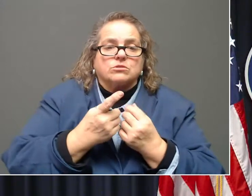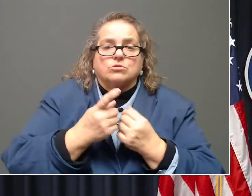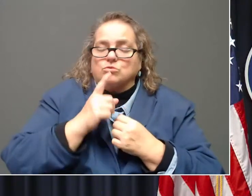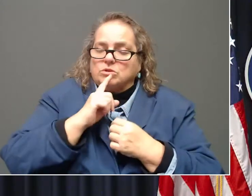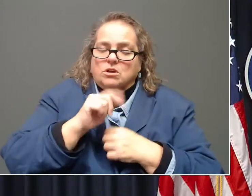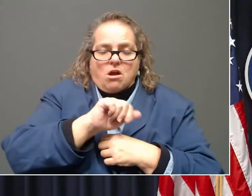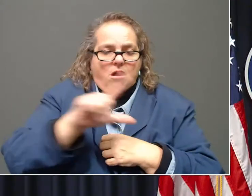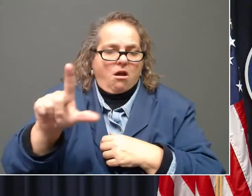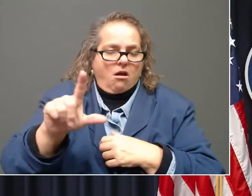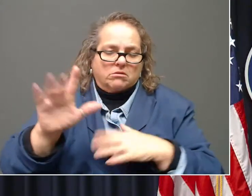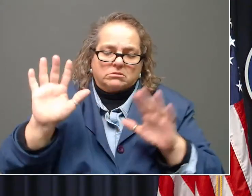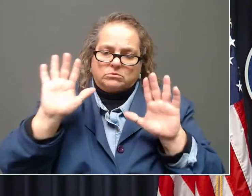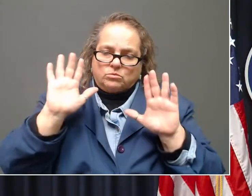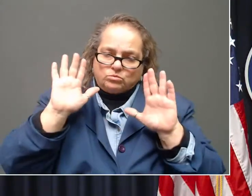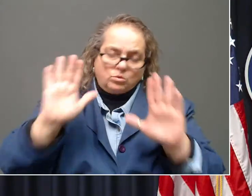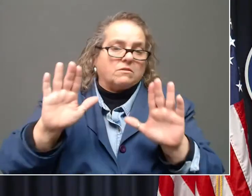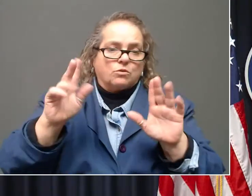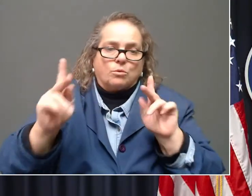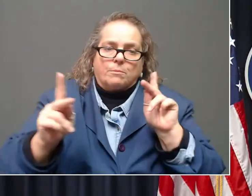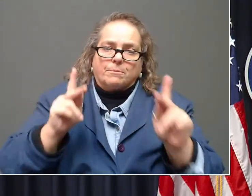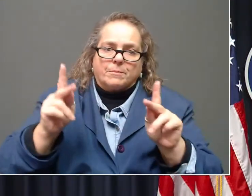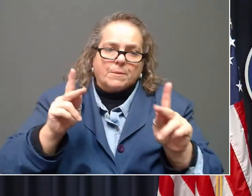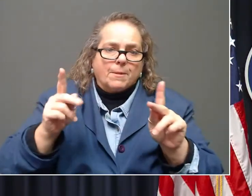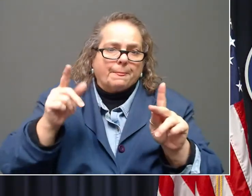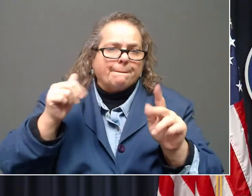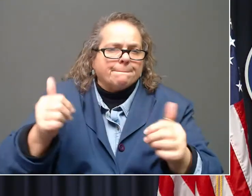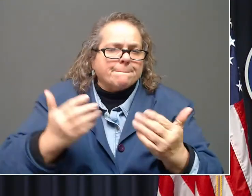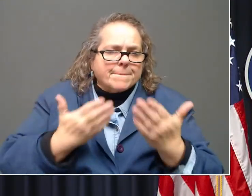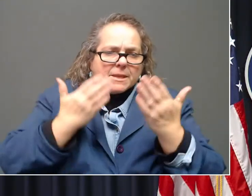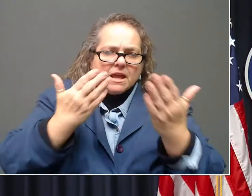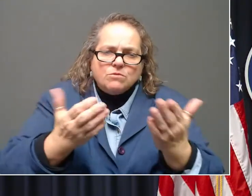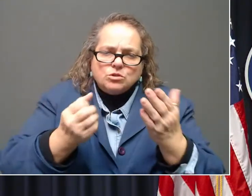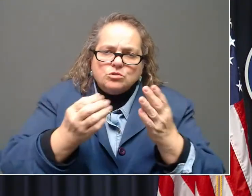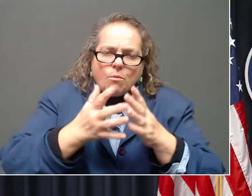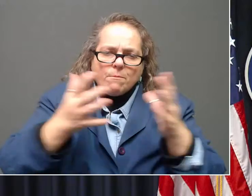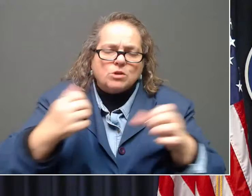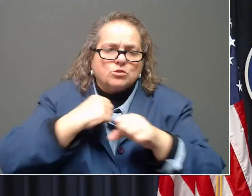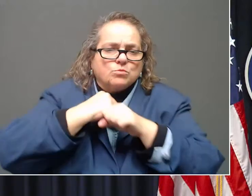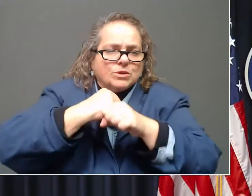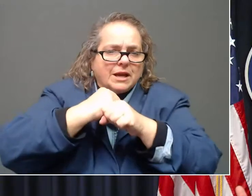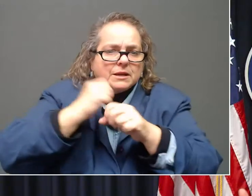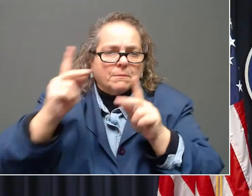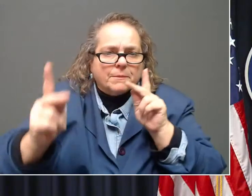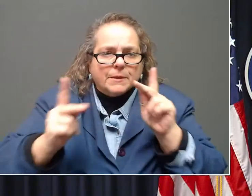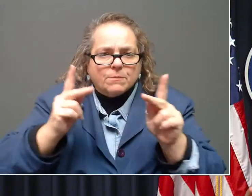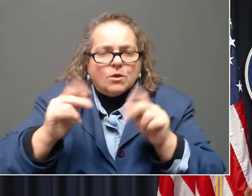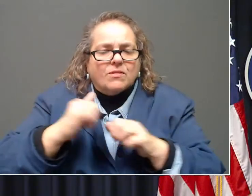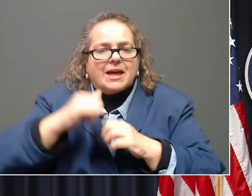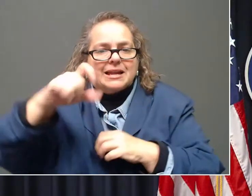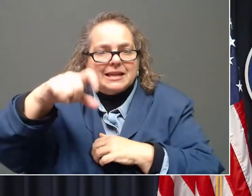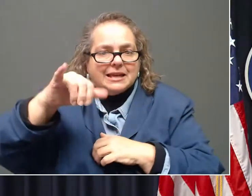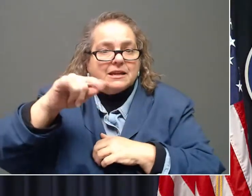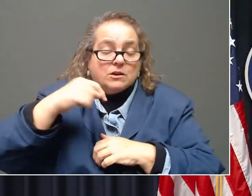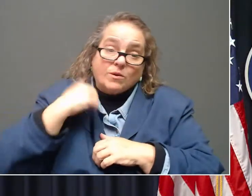program is going to start getting into other senior living and other care programs,